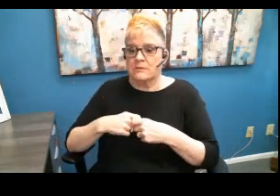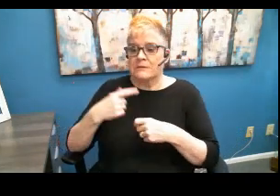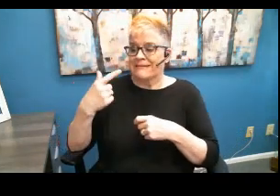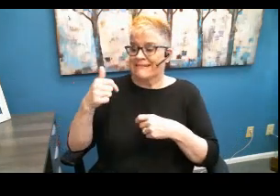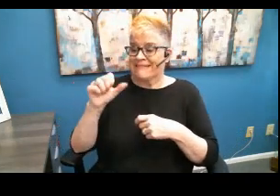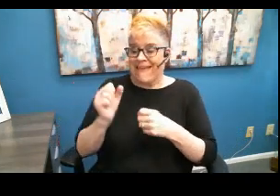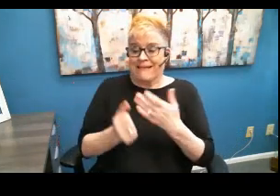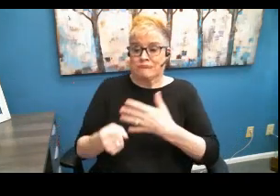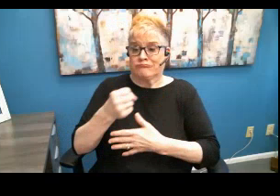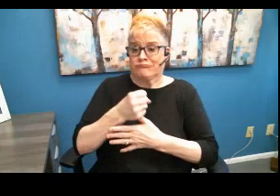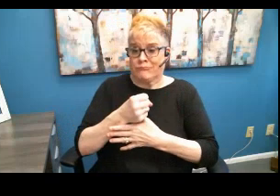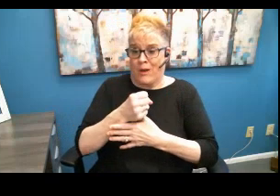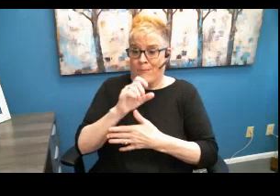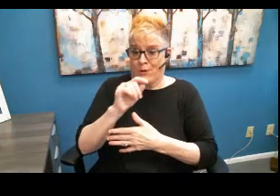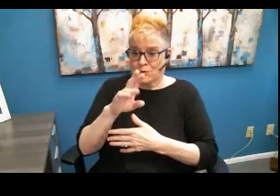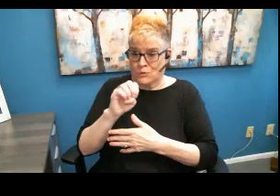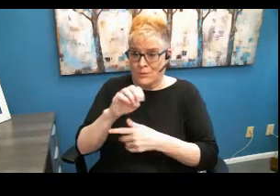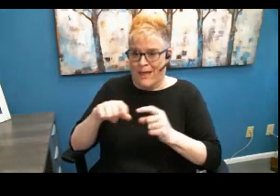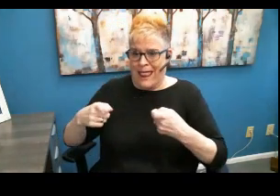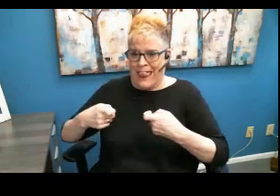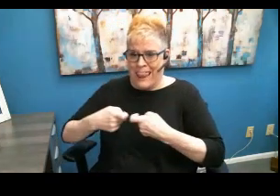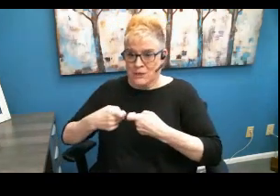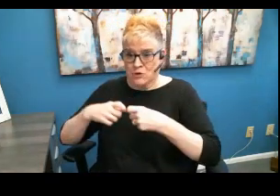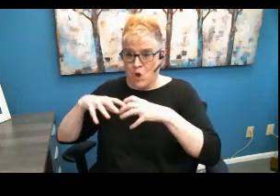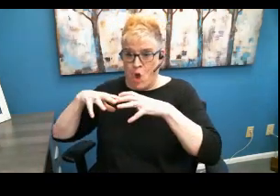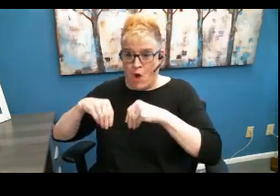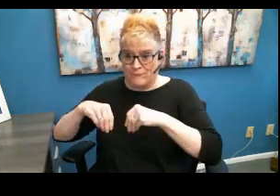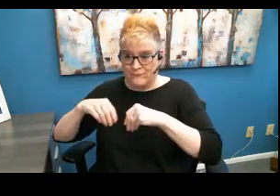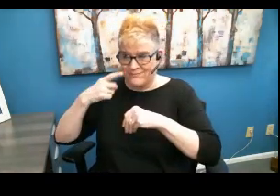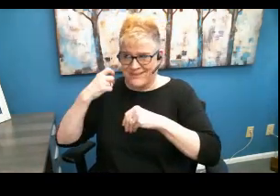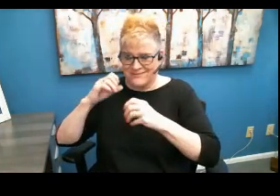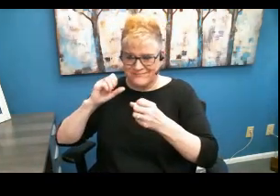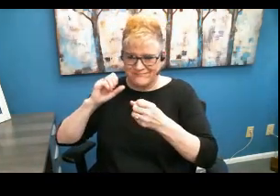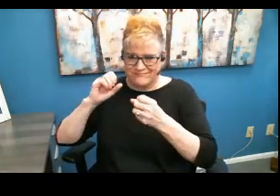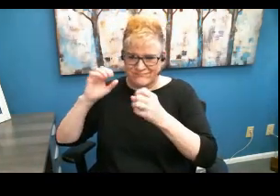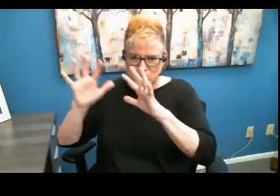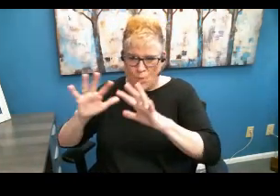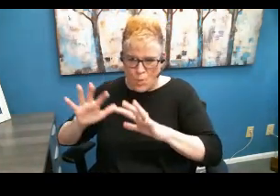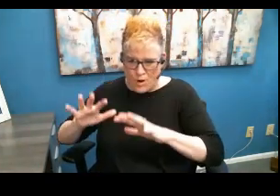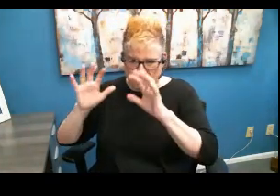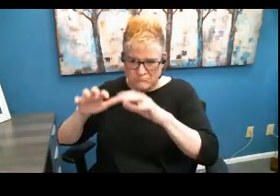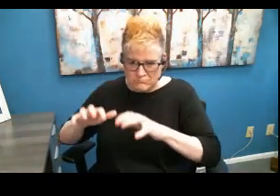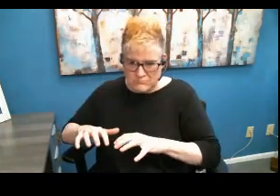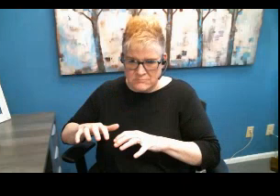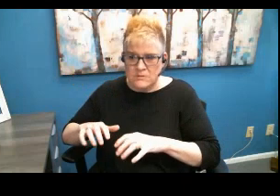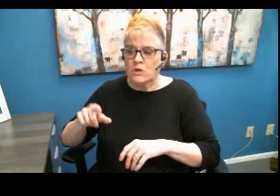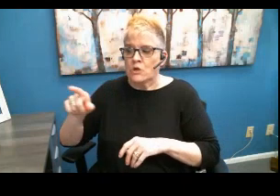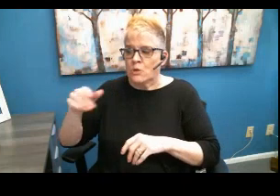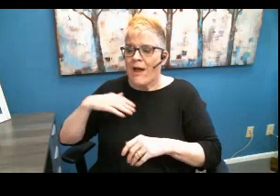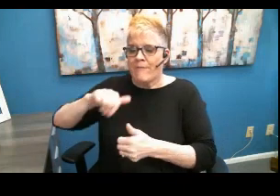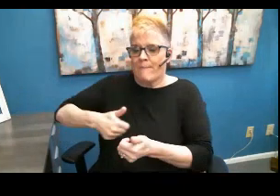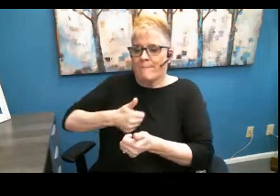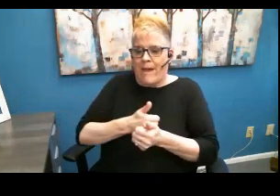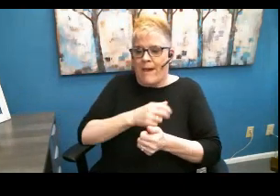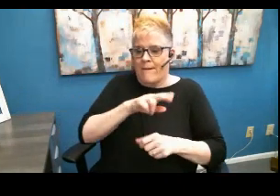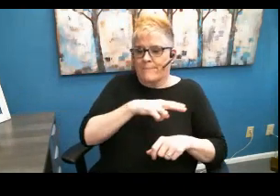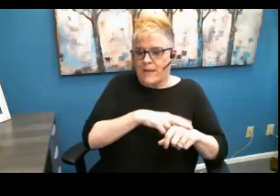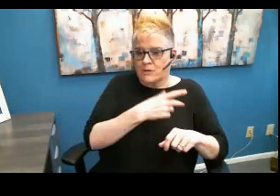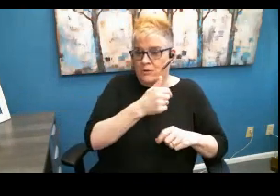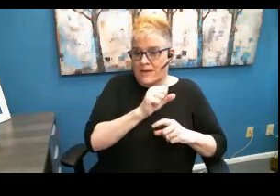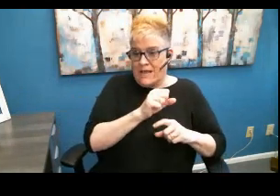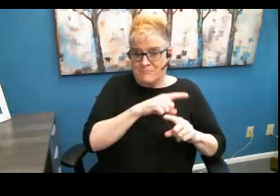source, but electric, if the electric goes out because of a storm, you typically would have natural gas as a good reliable backup. But if that